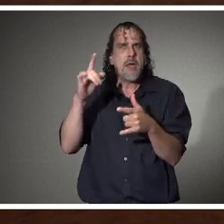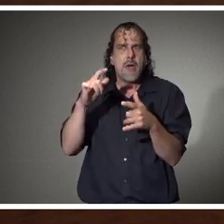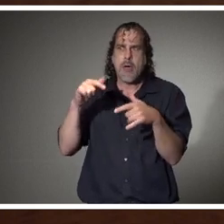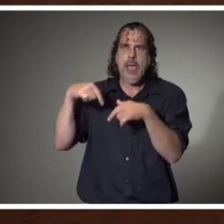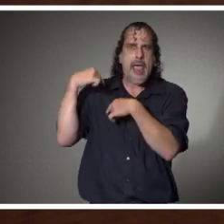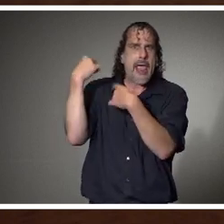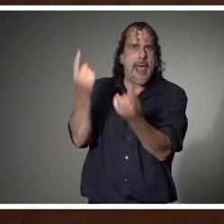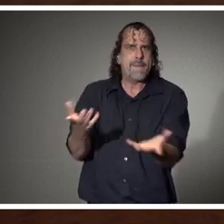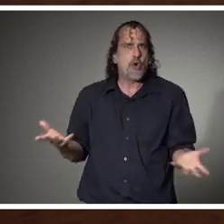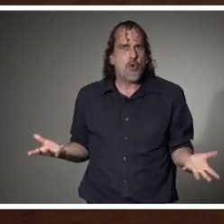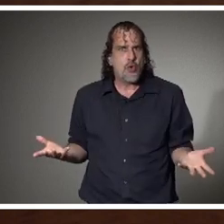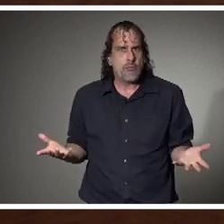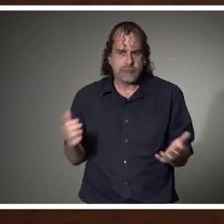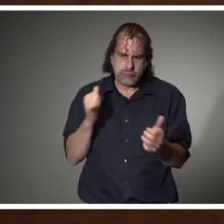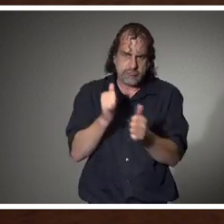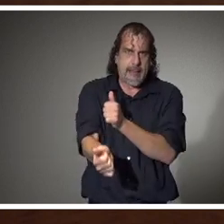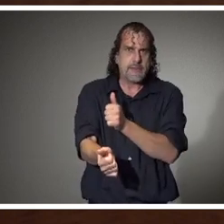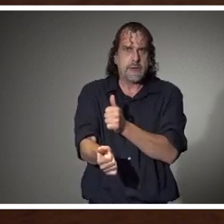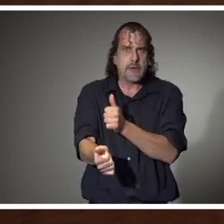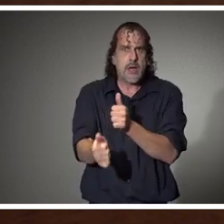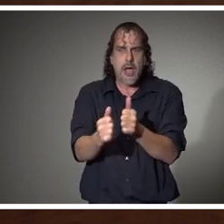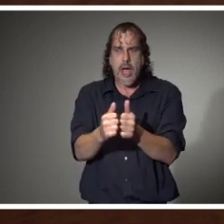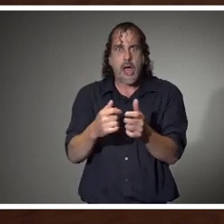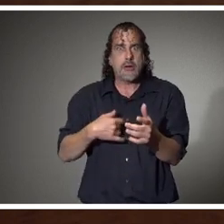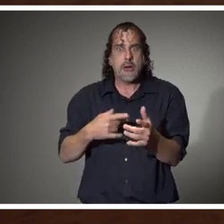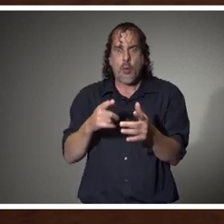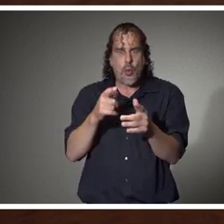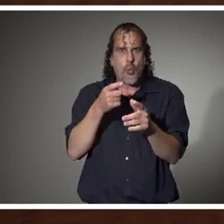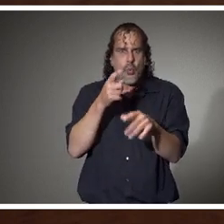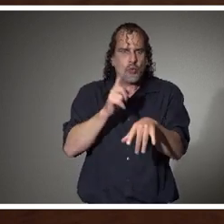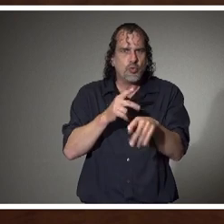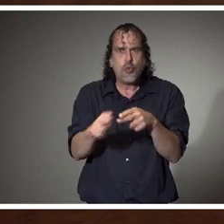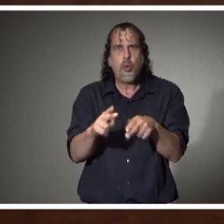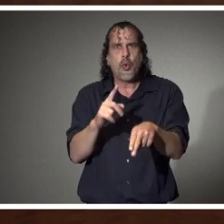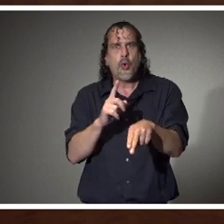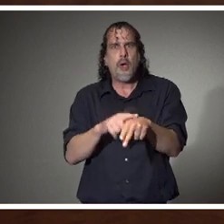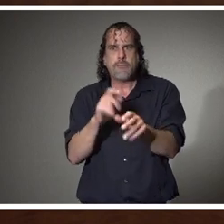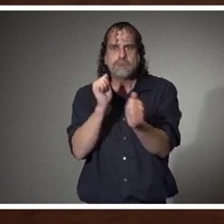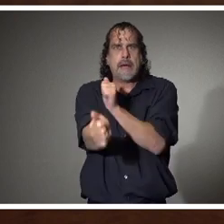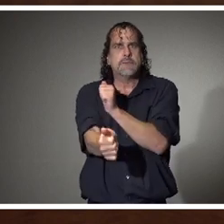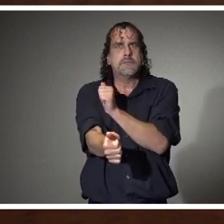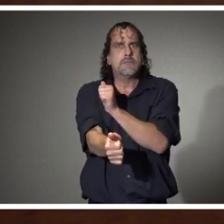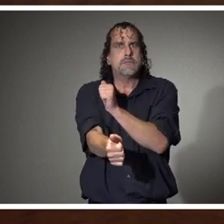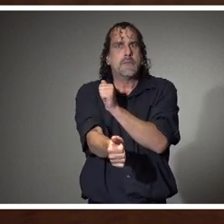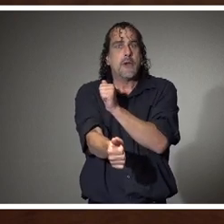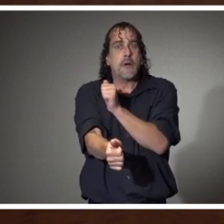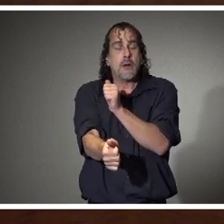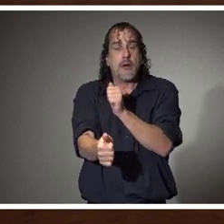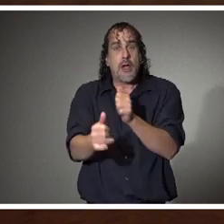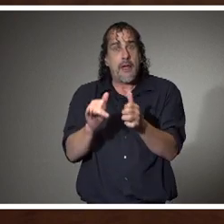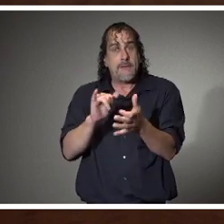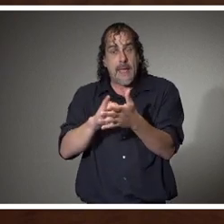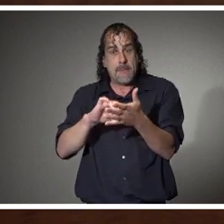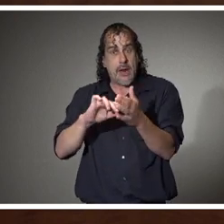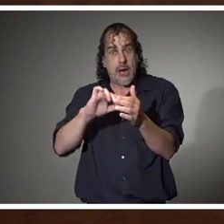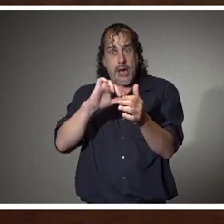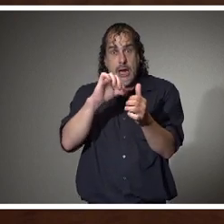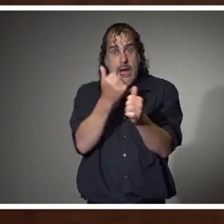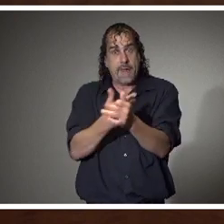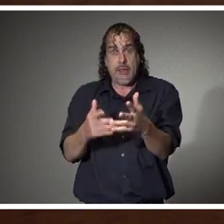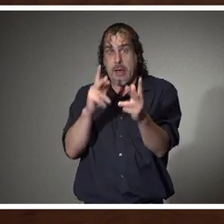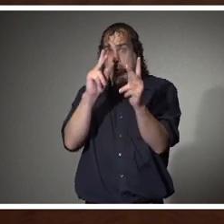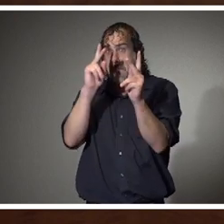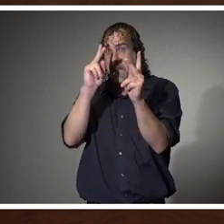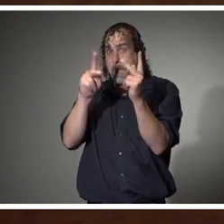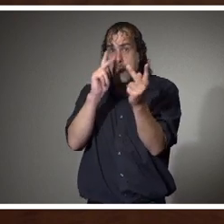Congress, and it was implemented in record time. That is not to say it's all gone perfectly. There